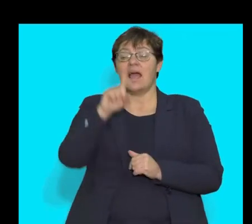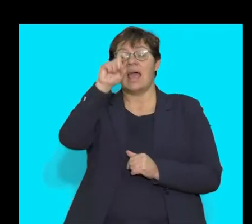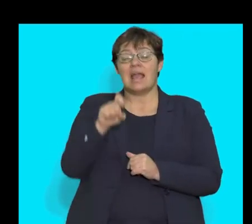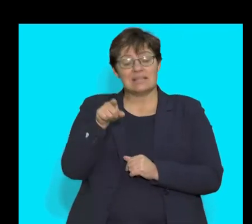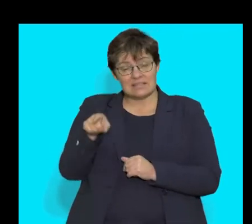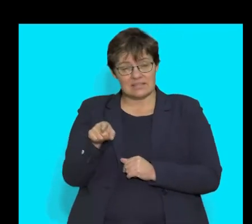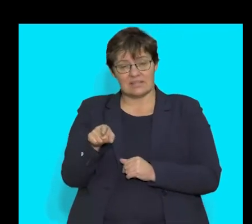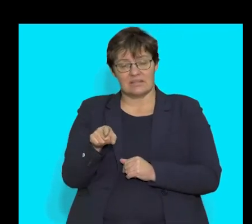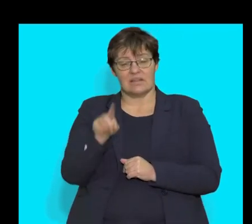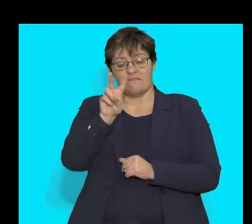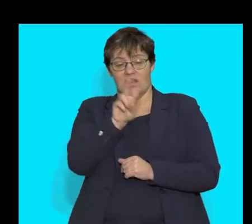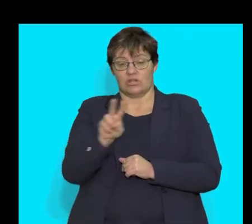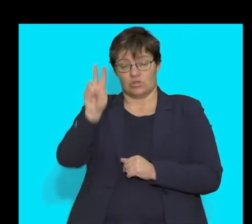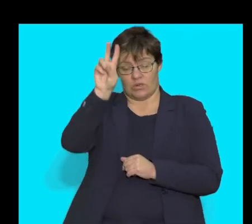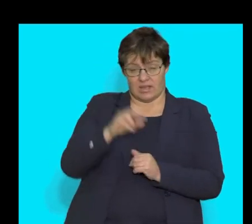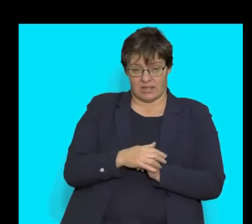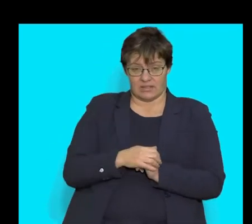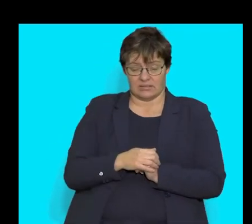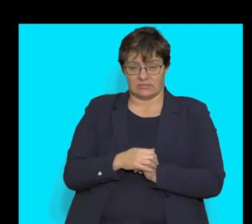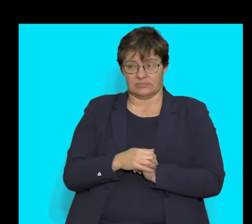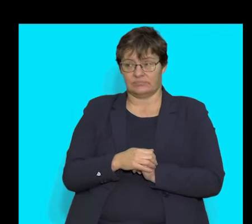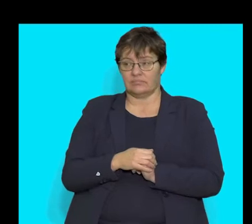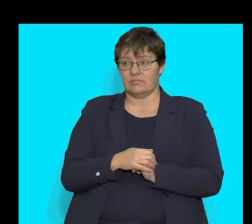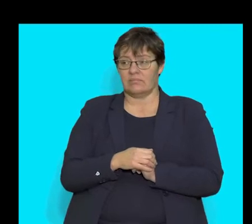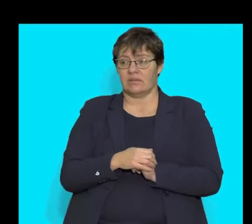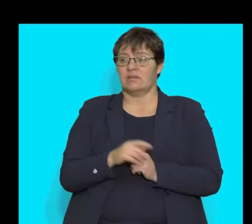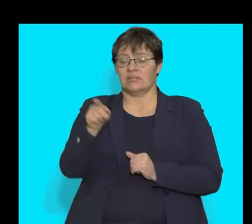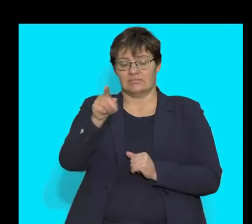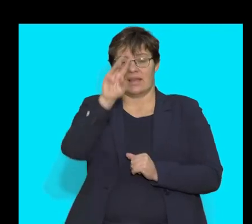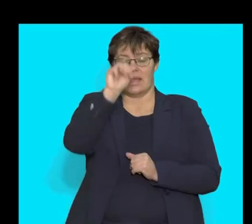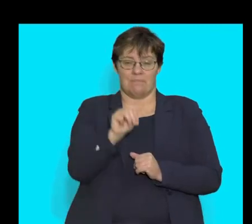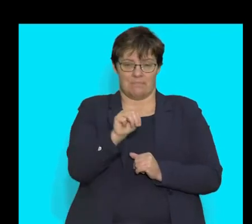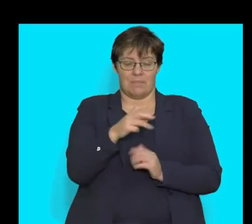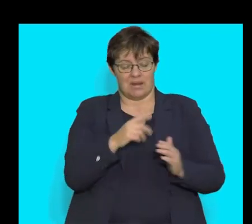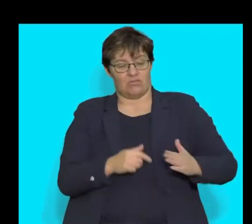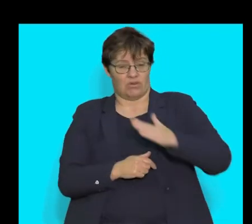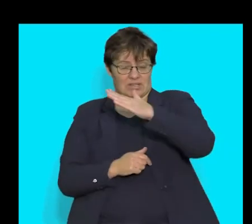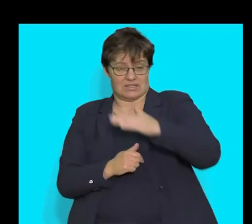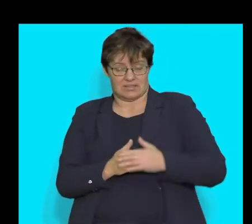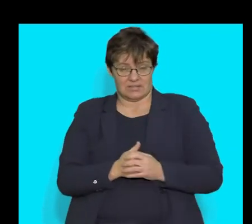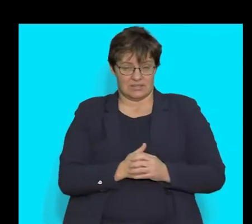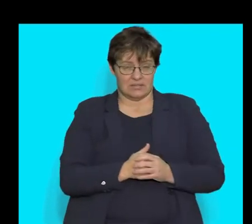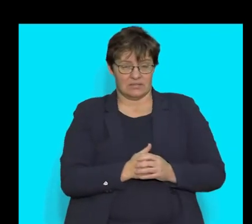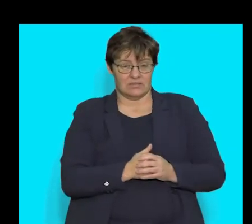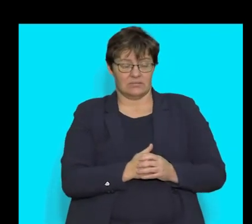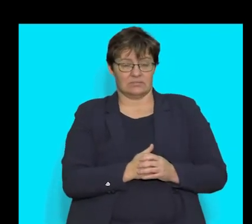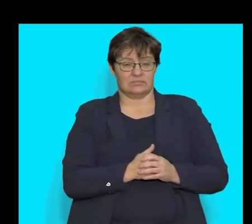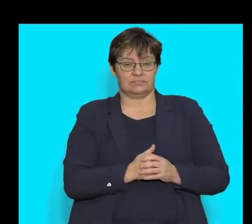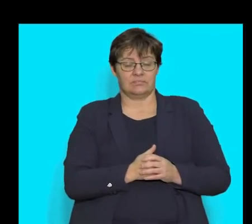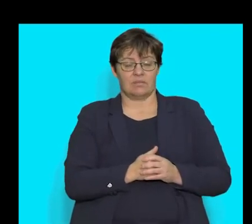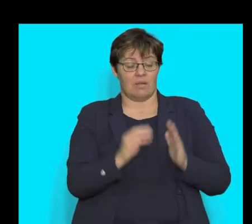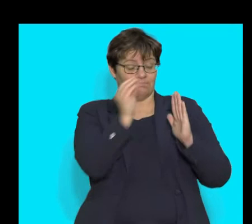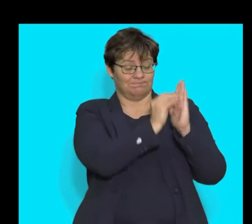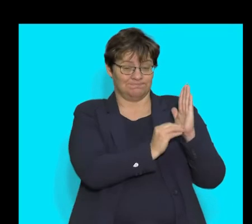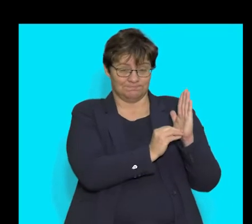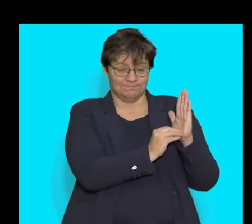is the v squared, and this part here is the m, which is the gradient. And so we can say, as I've written